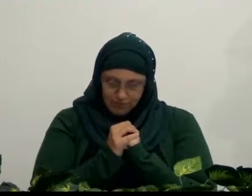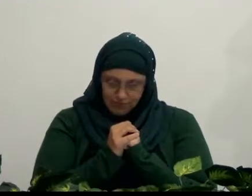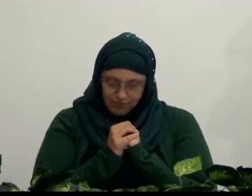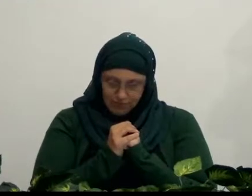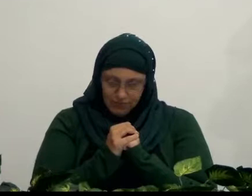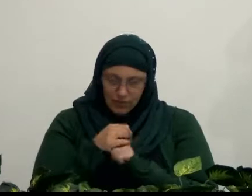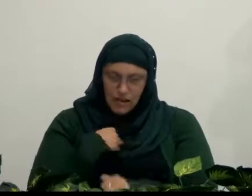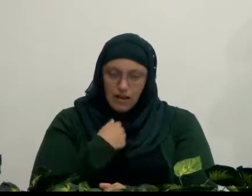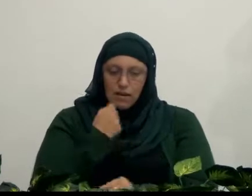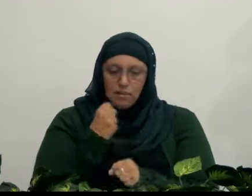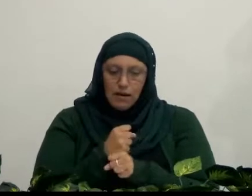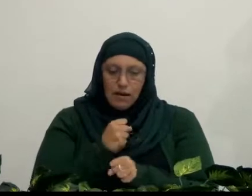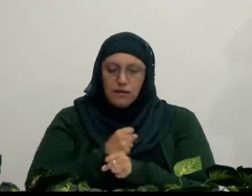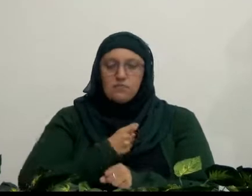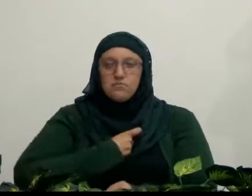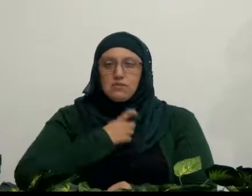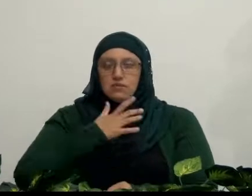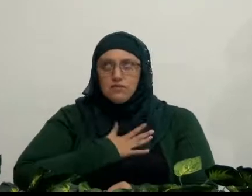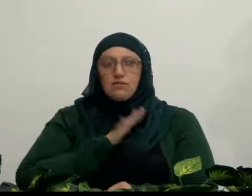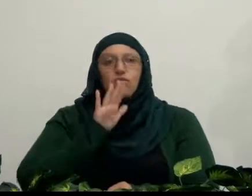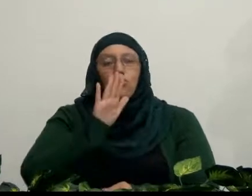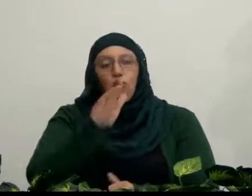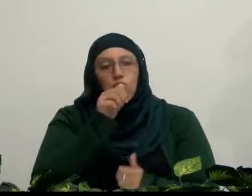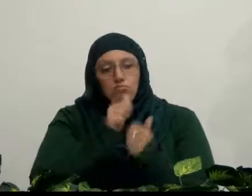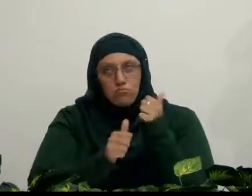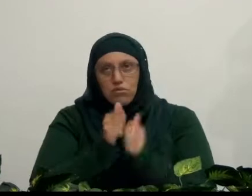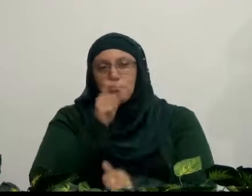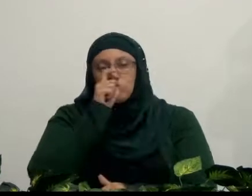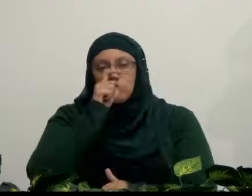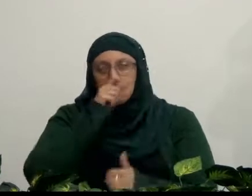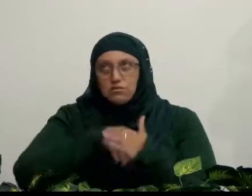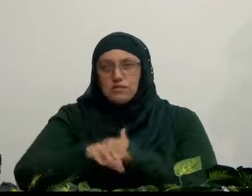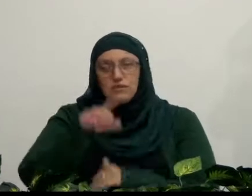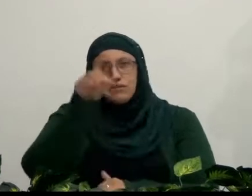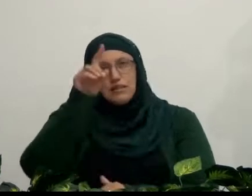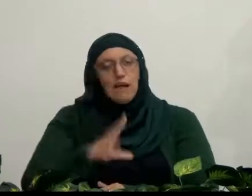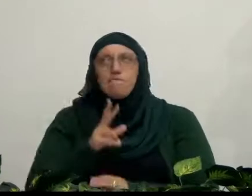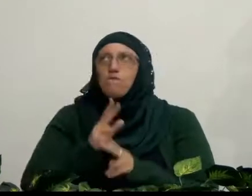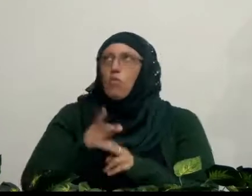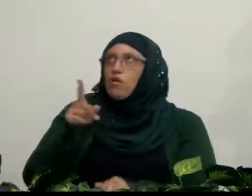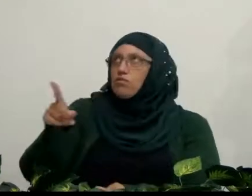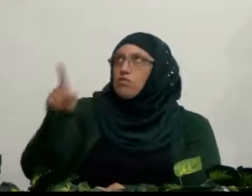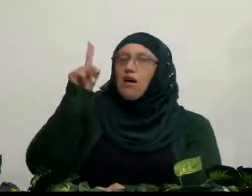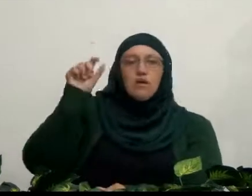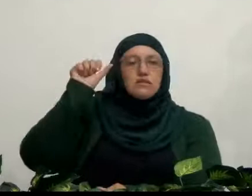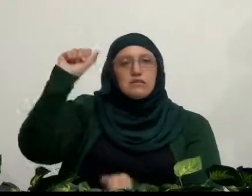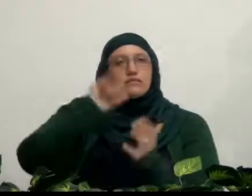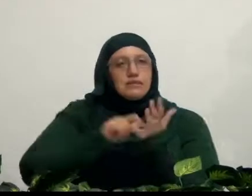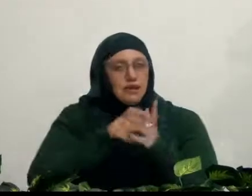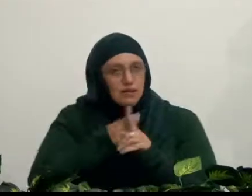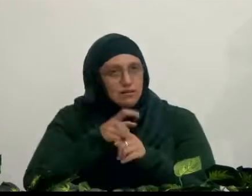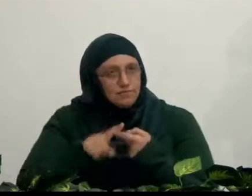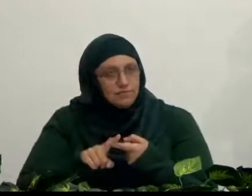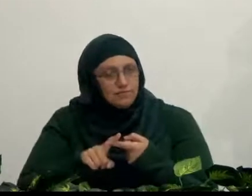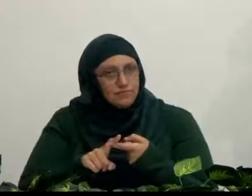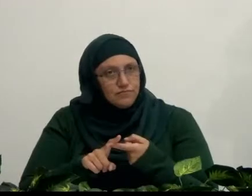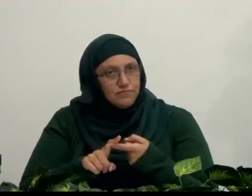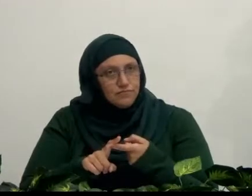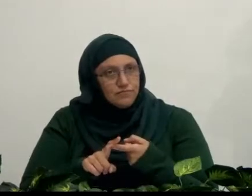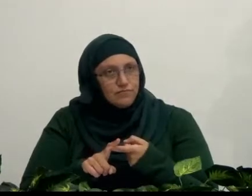your brother or sister in Islam for the sake of God. Wa safaytuka fillah. That means